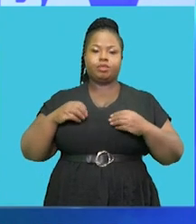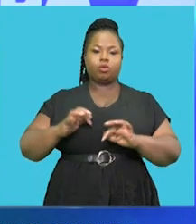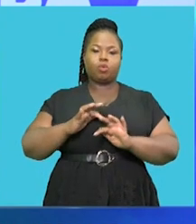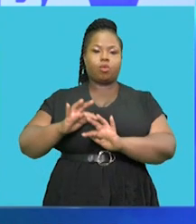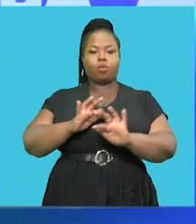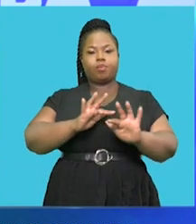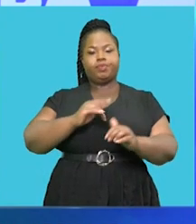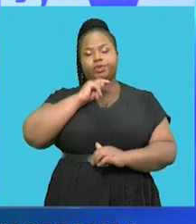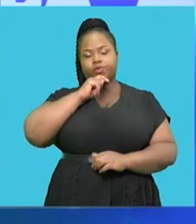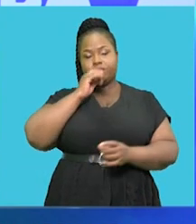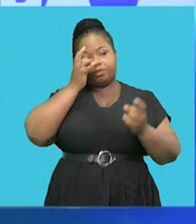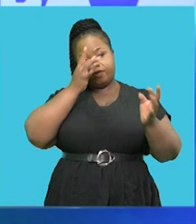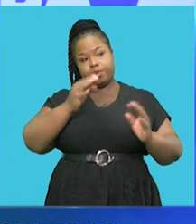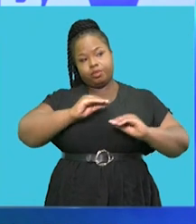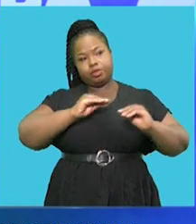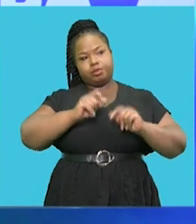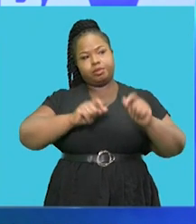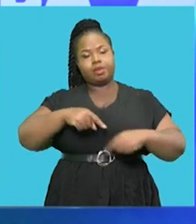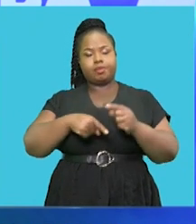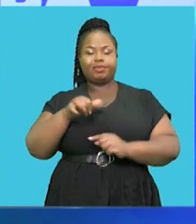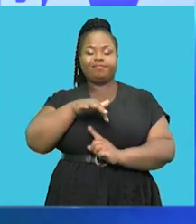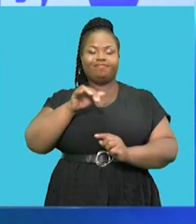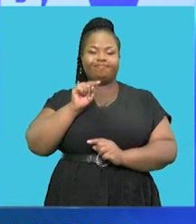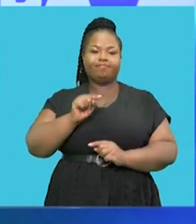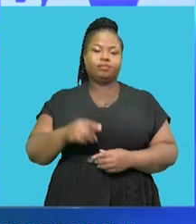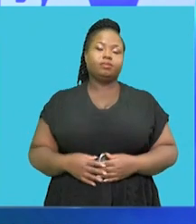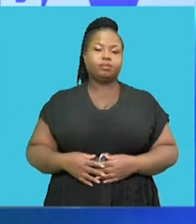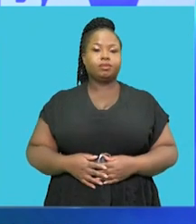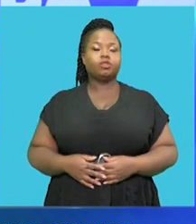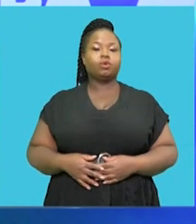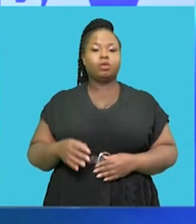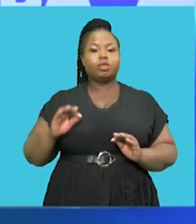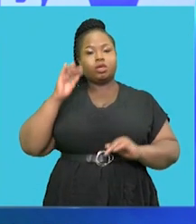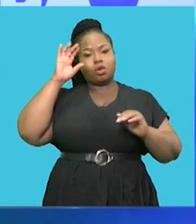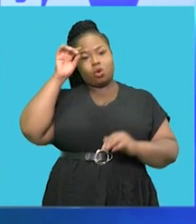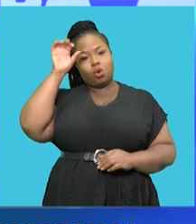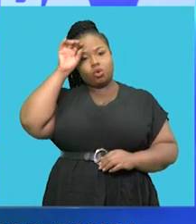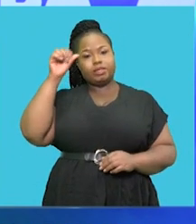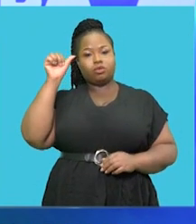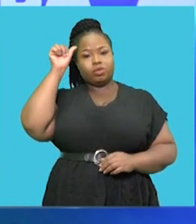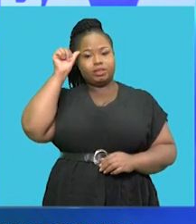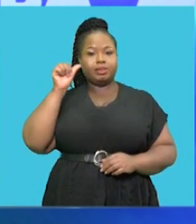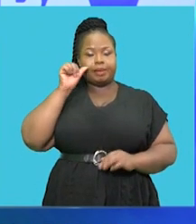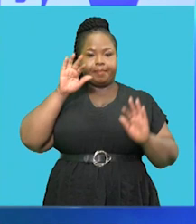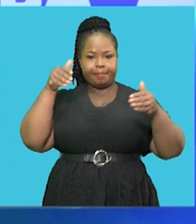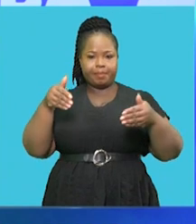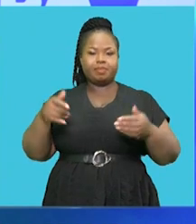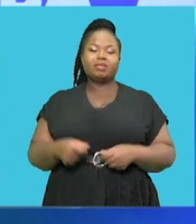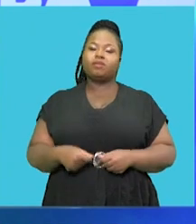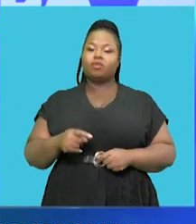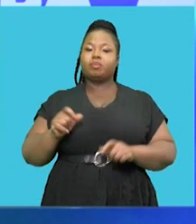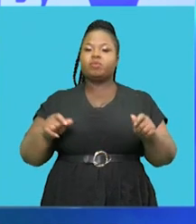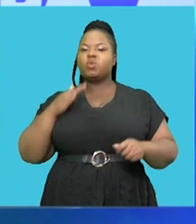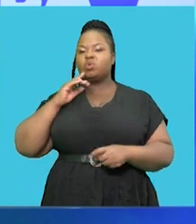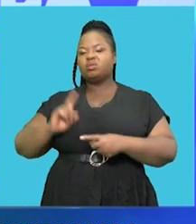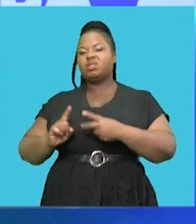ngentla osoge ukwashisa mpagatinga lesi simo i Autism geyi simo sabanda baza lobe neziti nge zikete gile neze